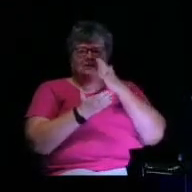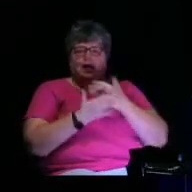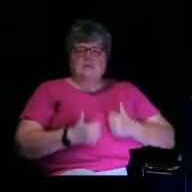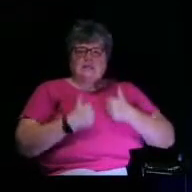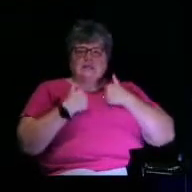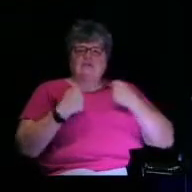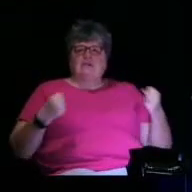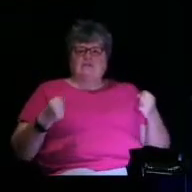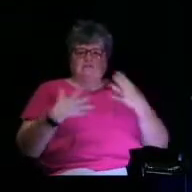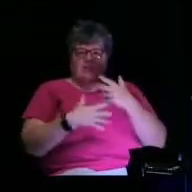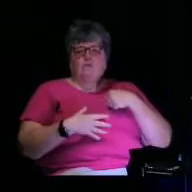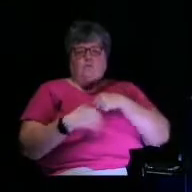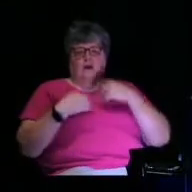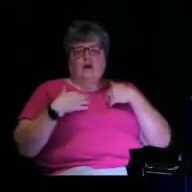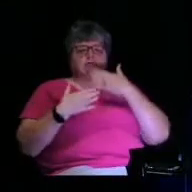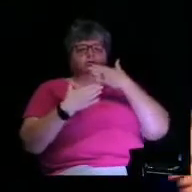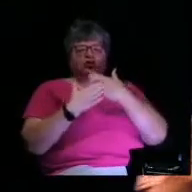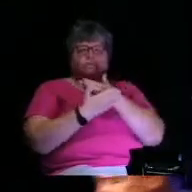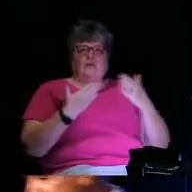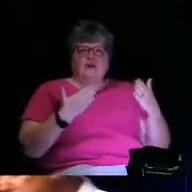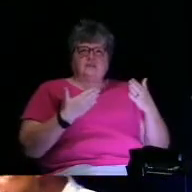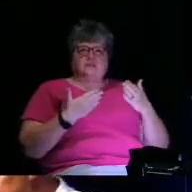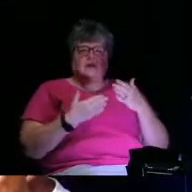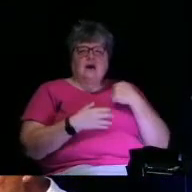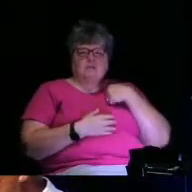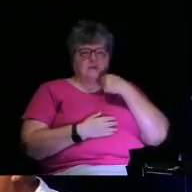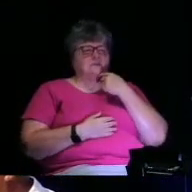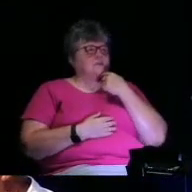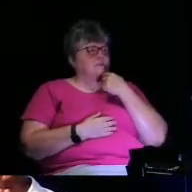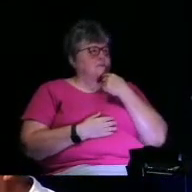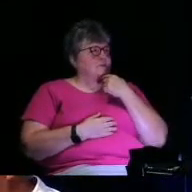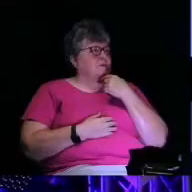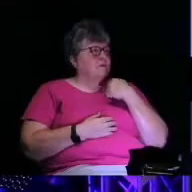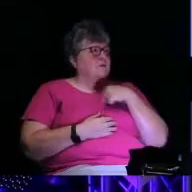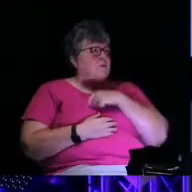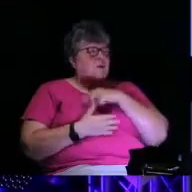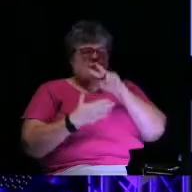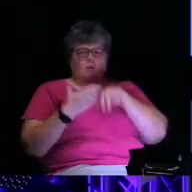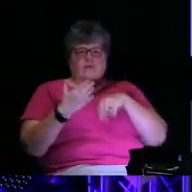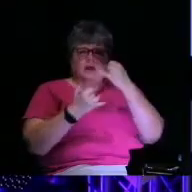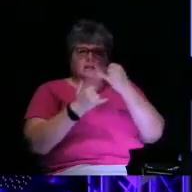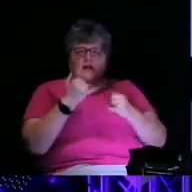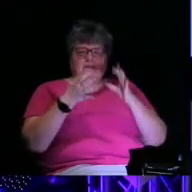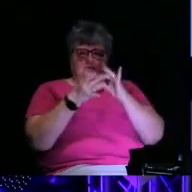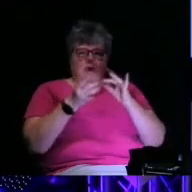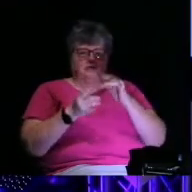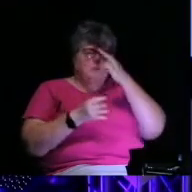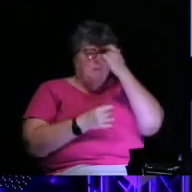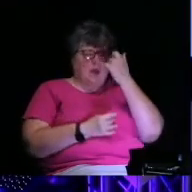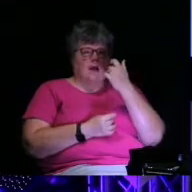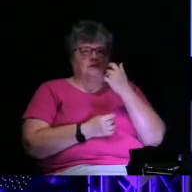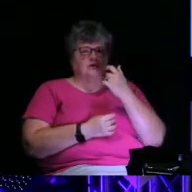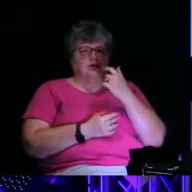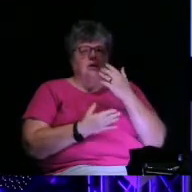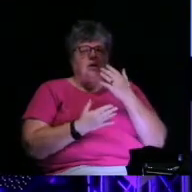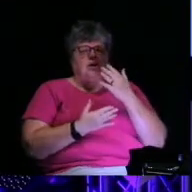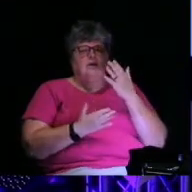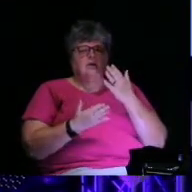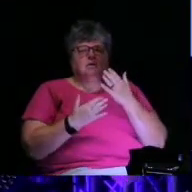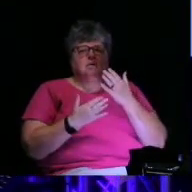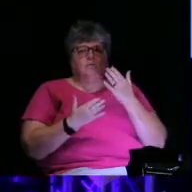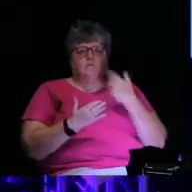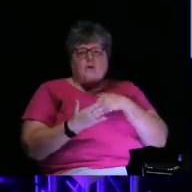today we got to do good stuff, and what I was going to say is this, is that we read that last passage because he points out we might suffer in doing good